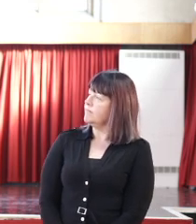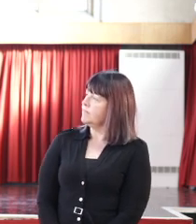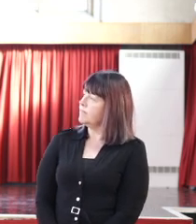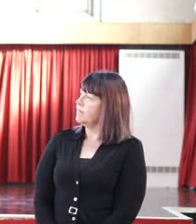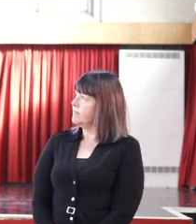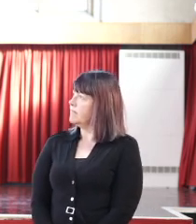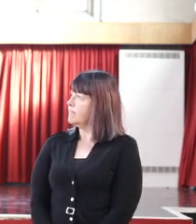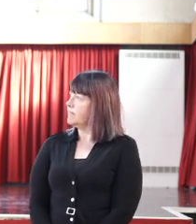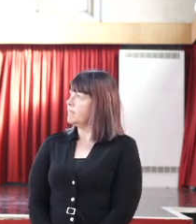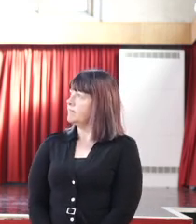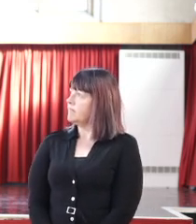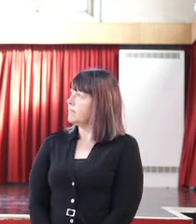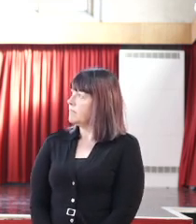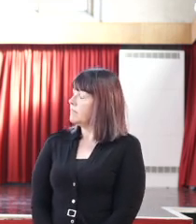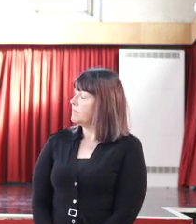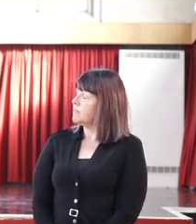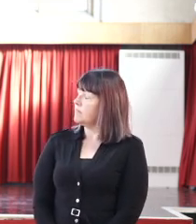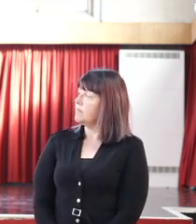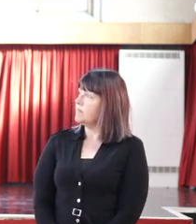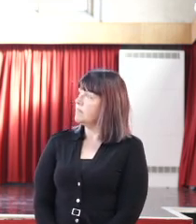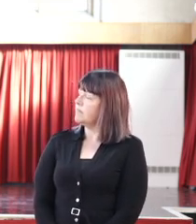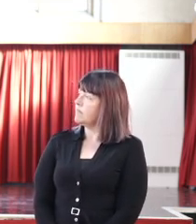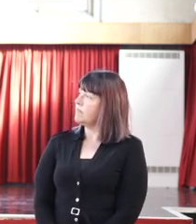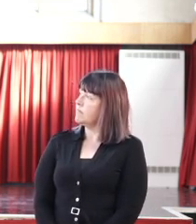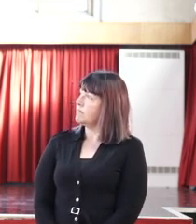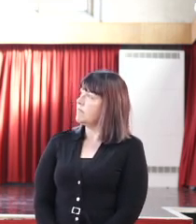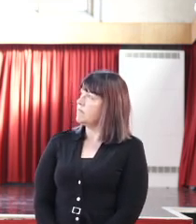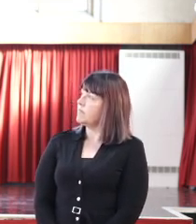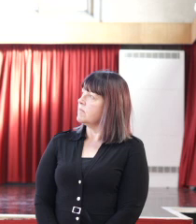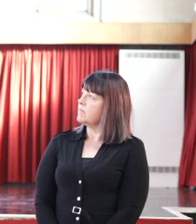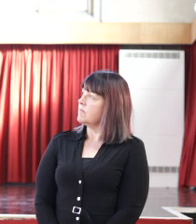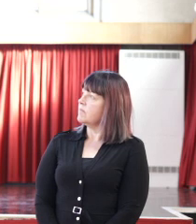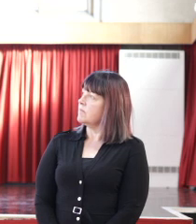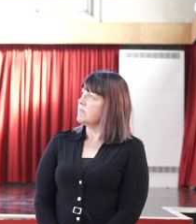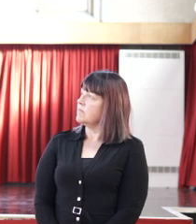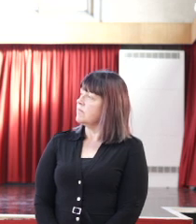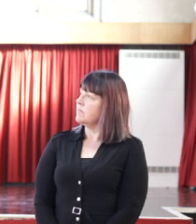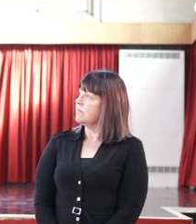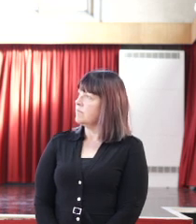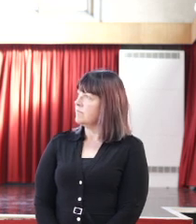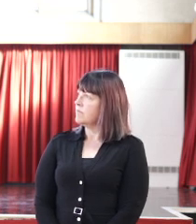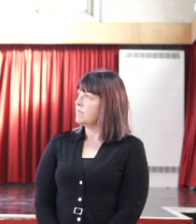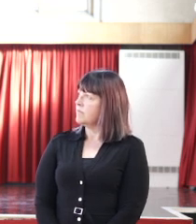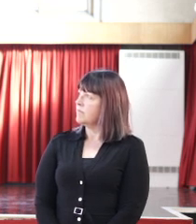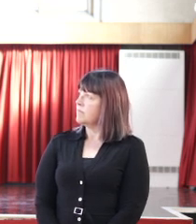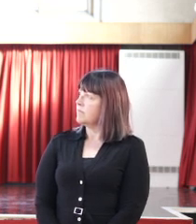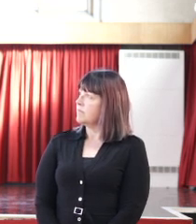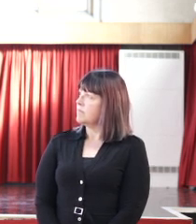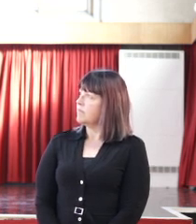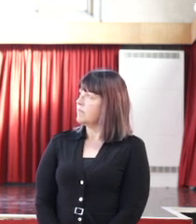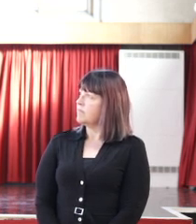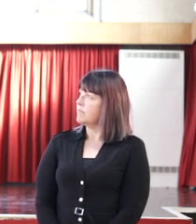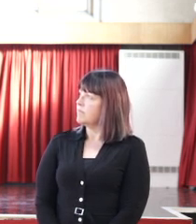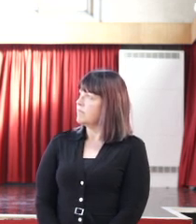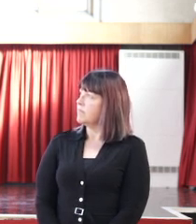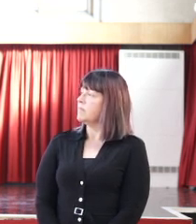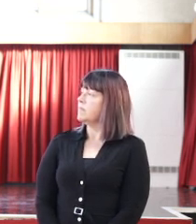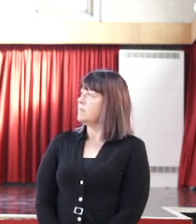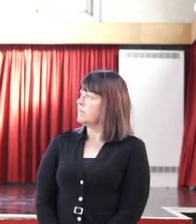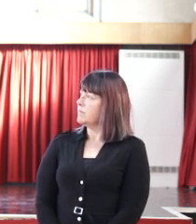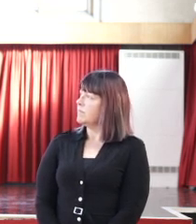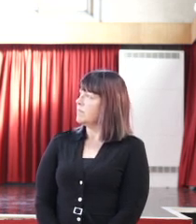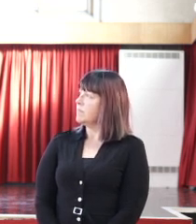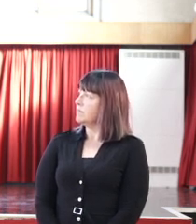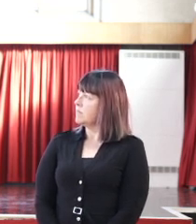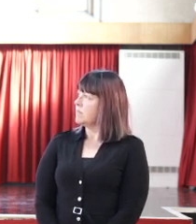Sometimes you'll be able to translate the lyrics or feel the vibrations and dance along. But the way we dance is a little bit different to the